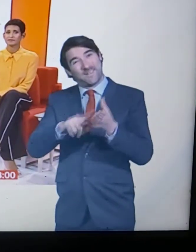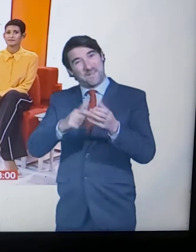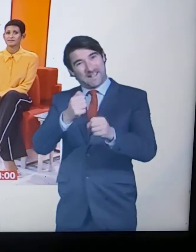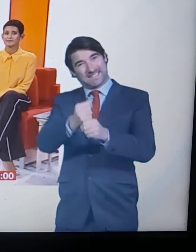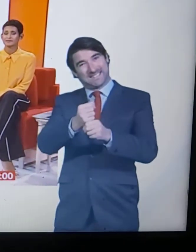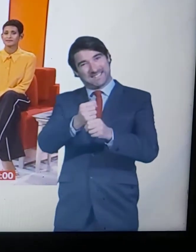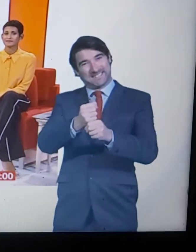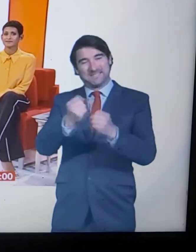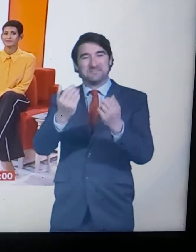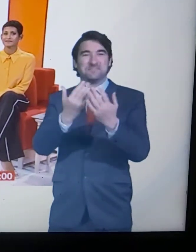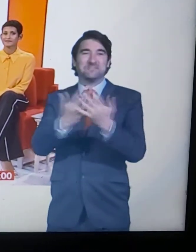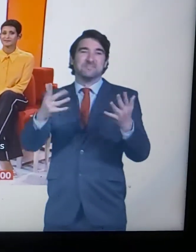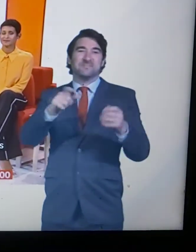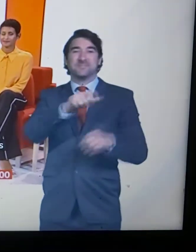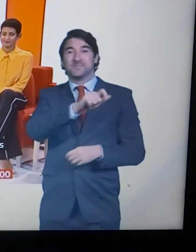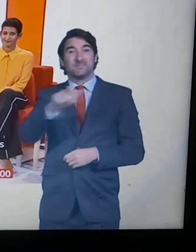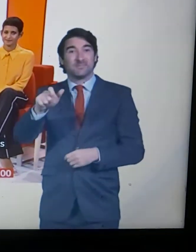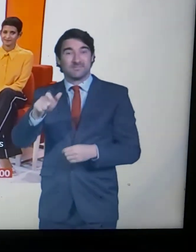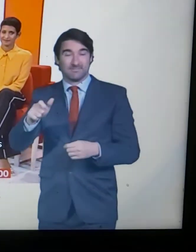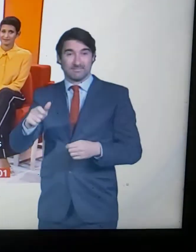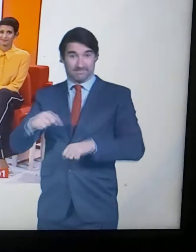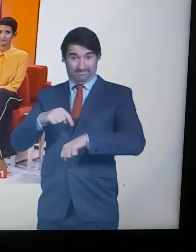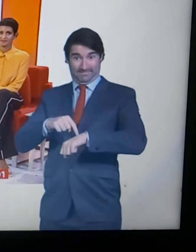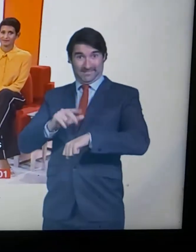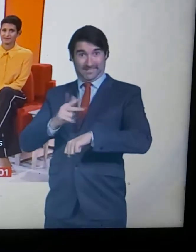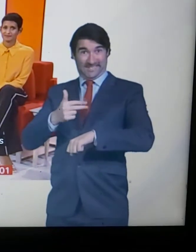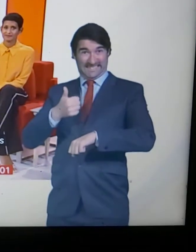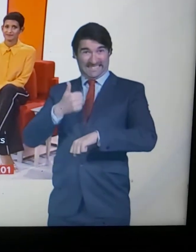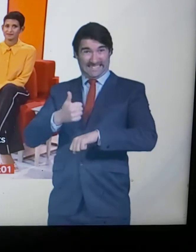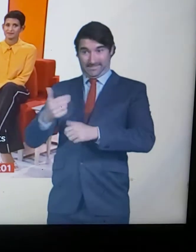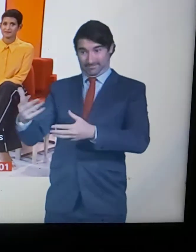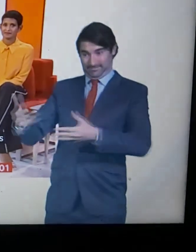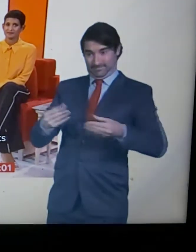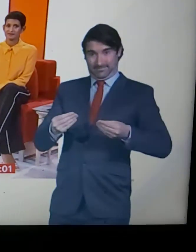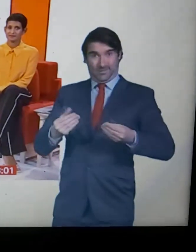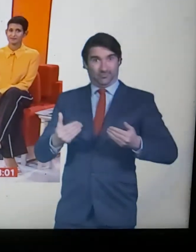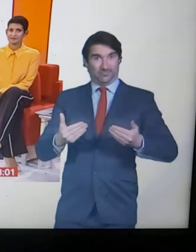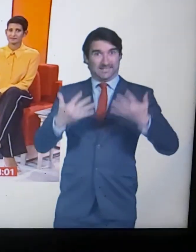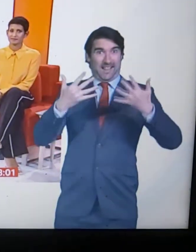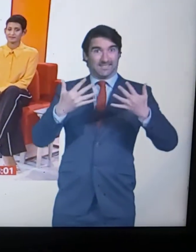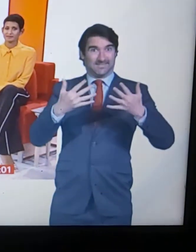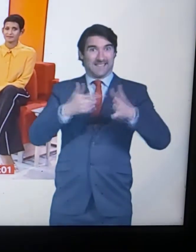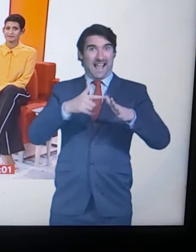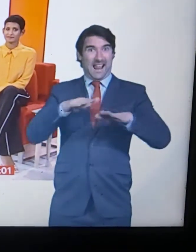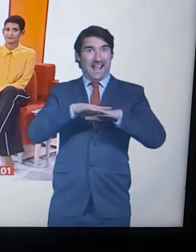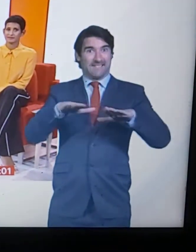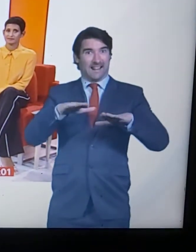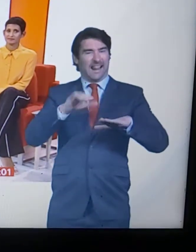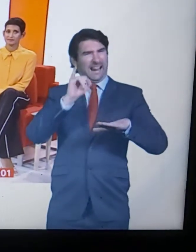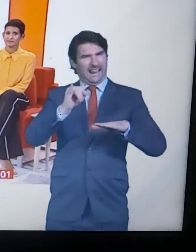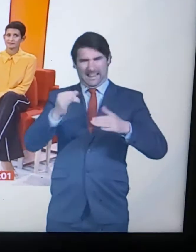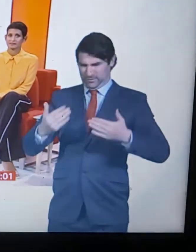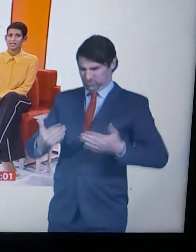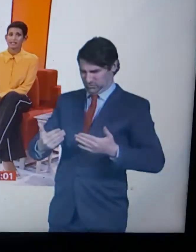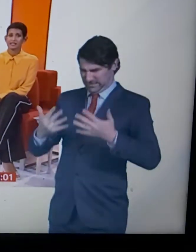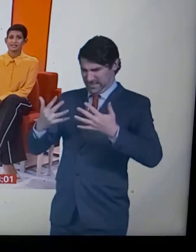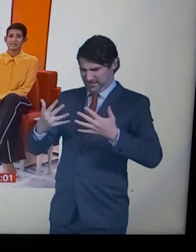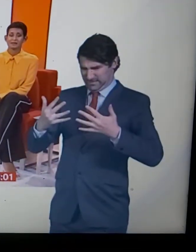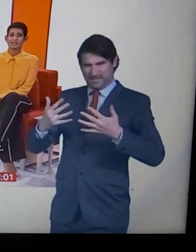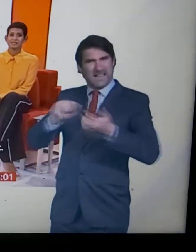Westminster students are now receiving their A-level and vocational results despite not sitting any exams due to the